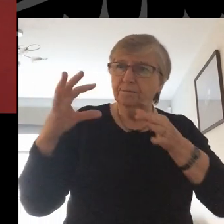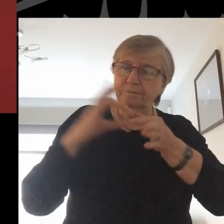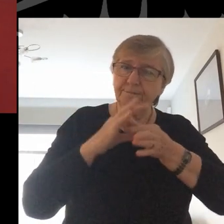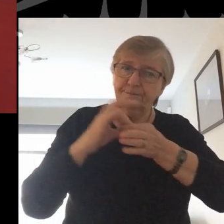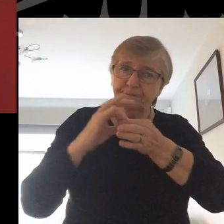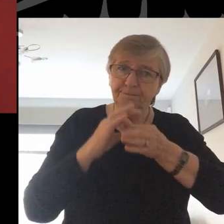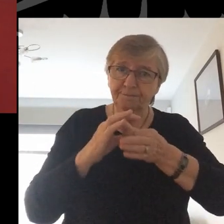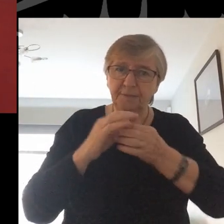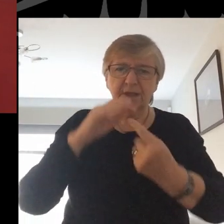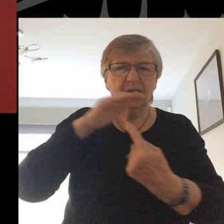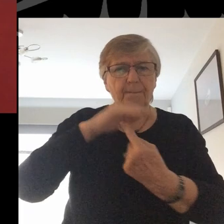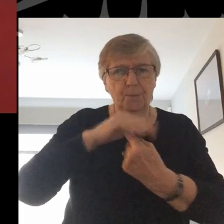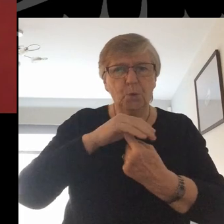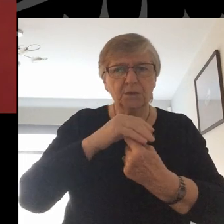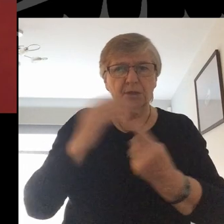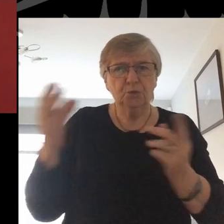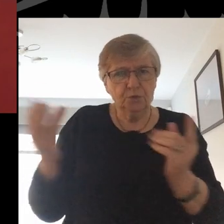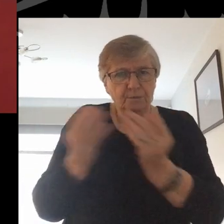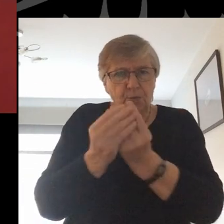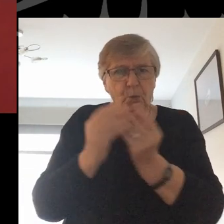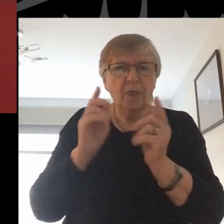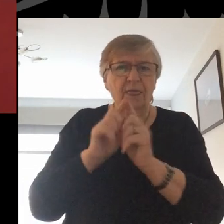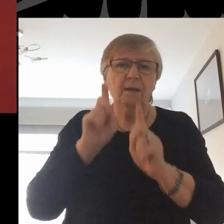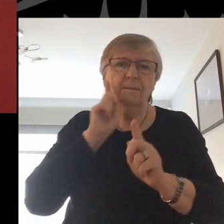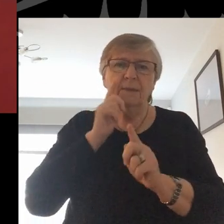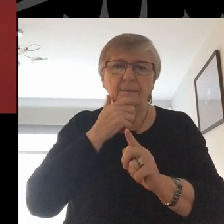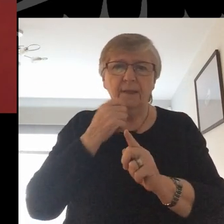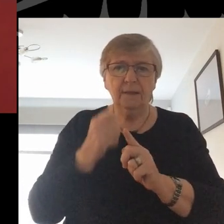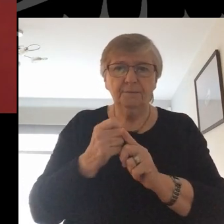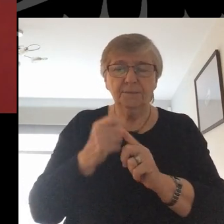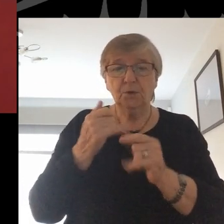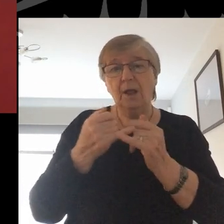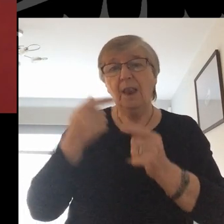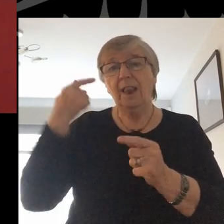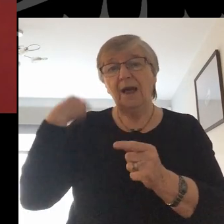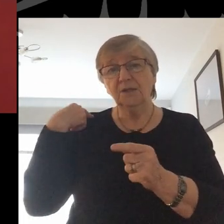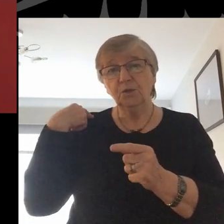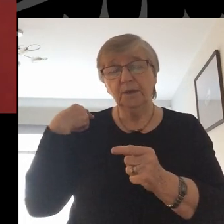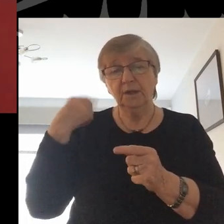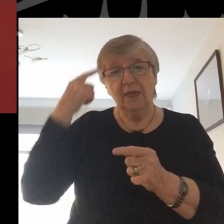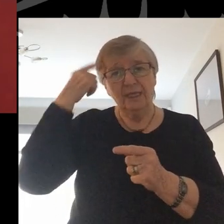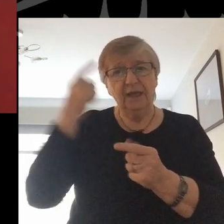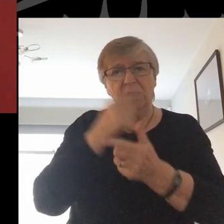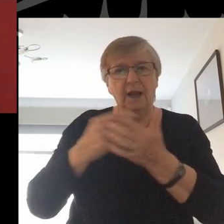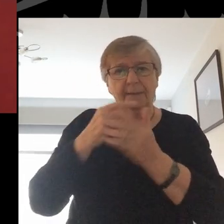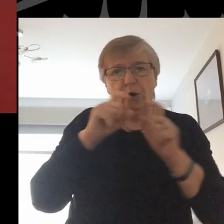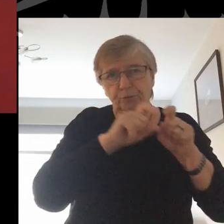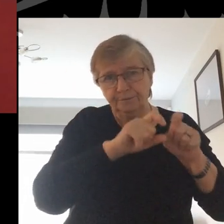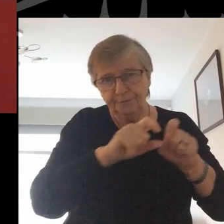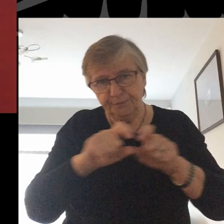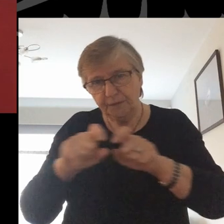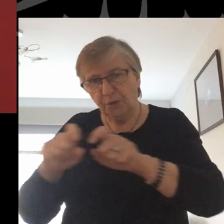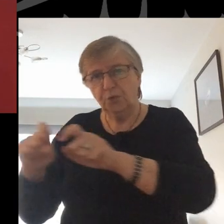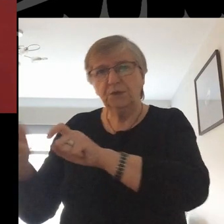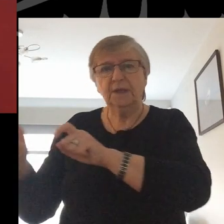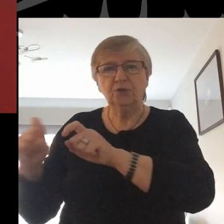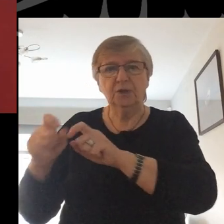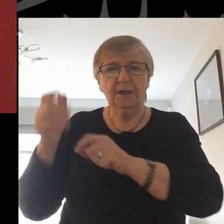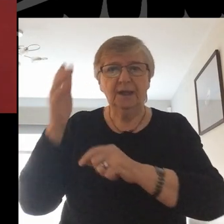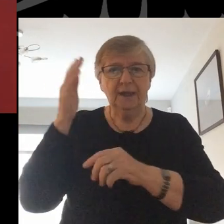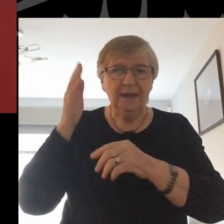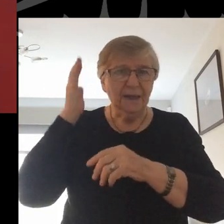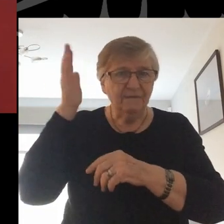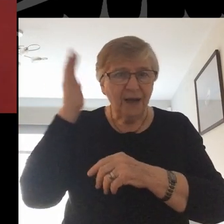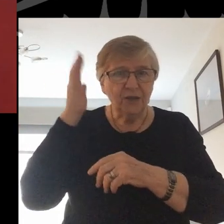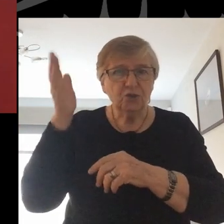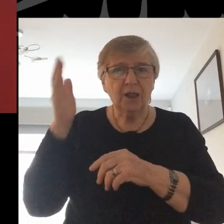important. And in the third way, last week we were looking at the theme of continuing. That evangelism and discipleship